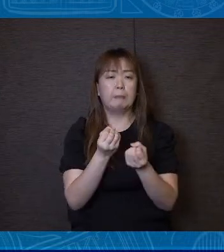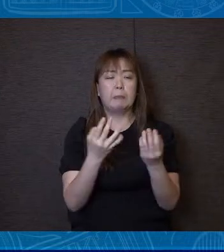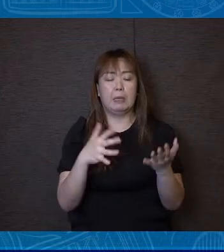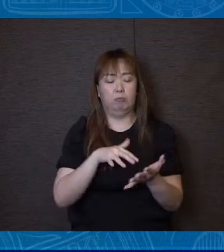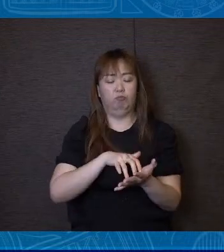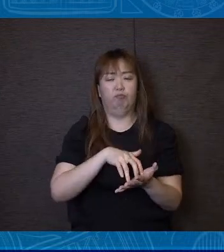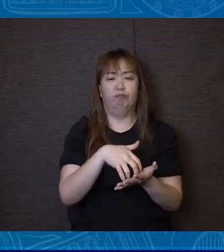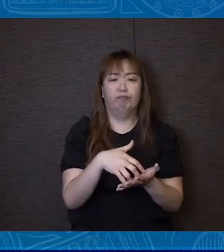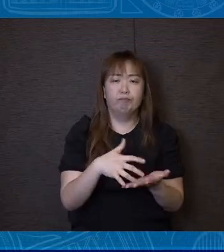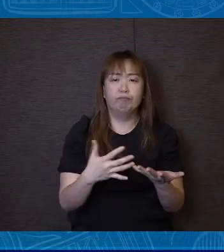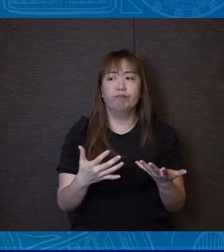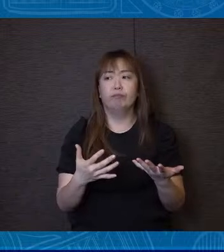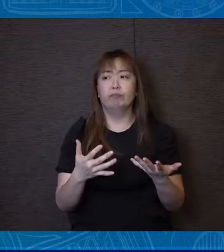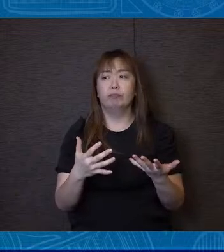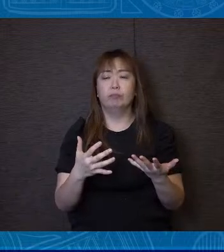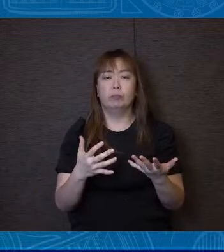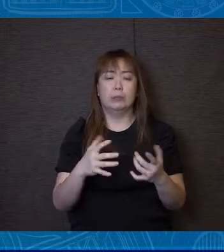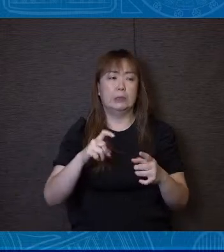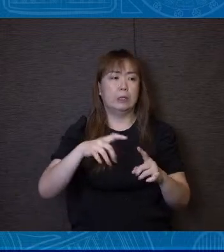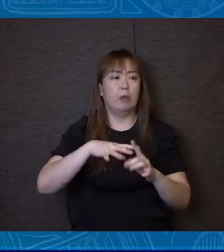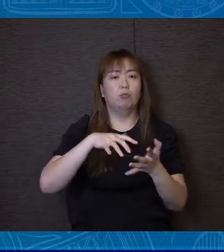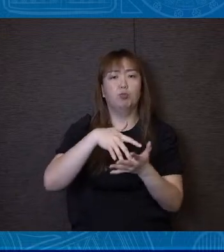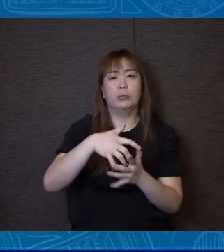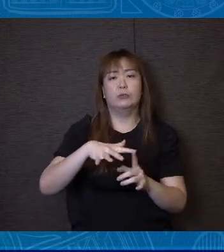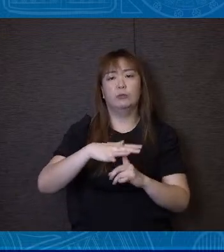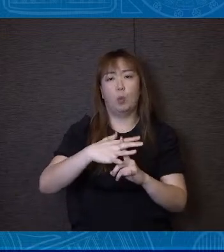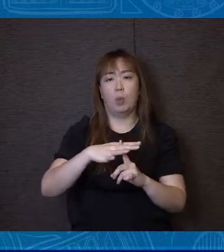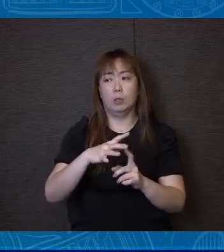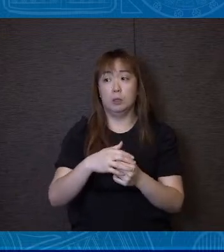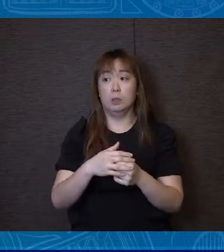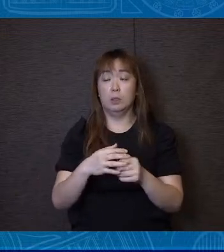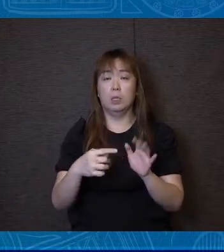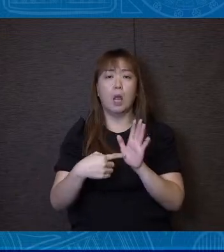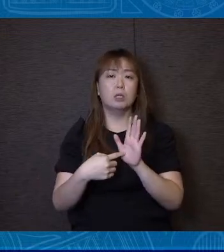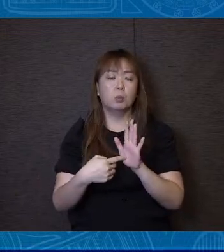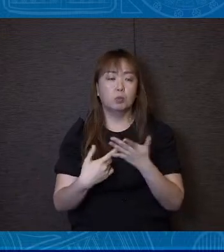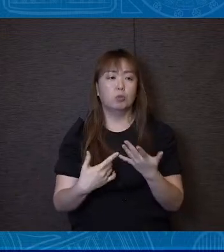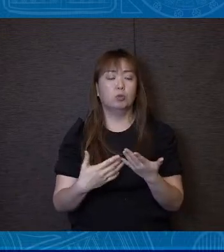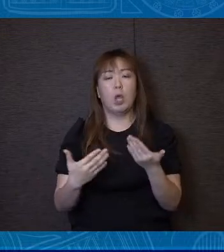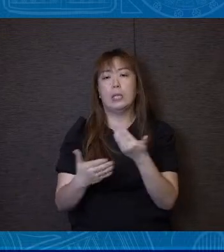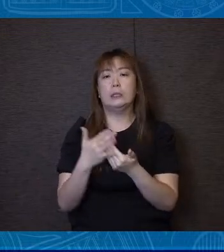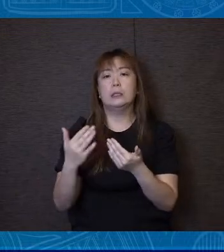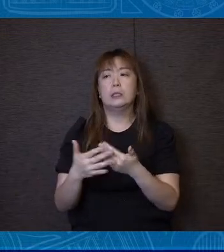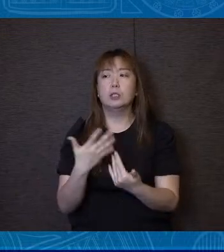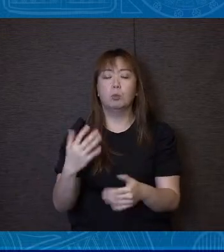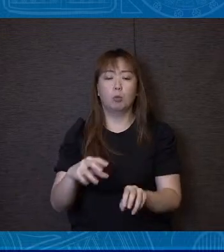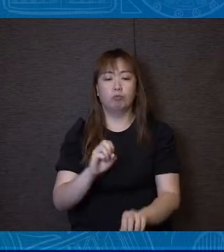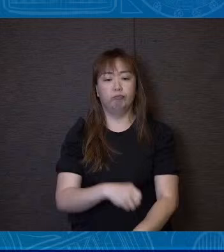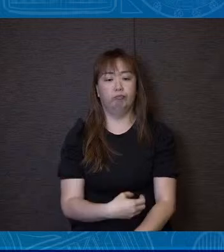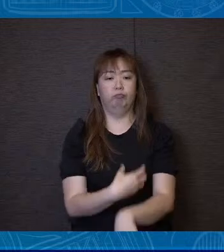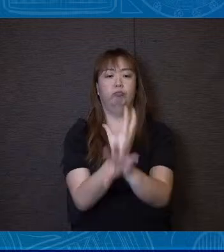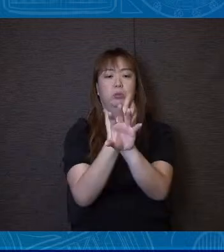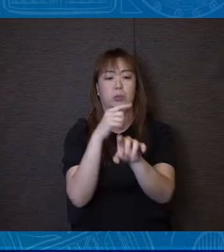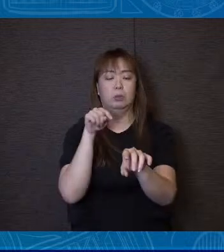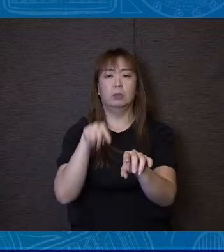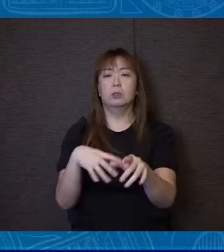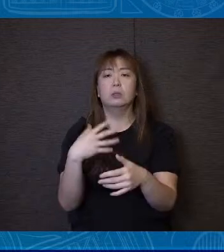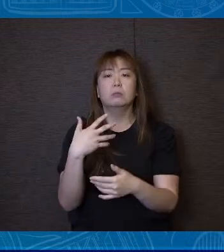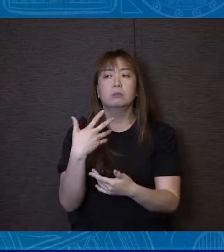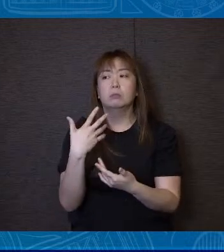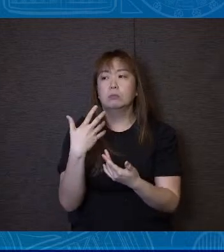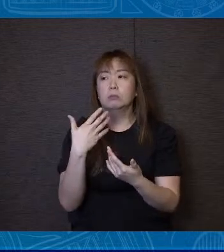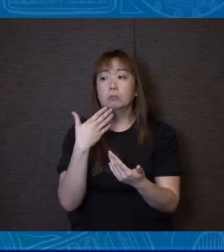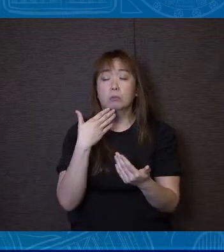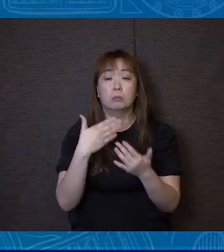conflict contexts. So even a simple teleconferencing is already an innovation, just to make sure